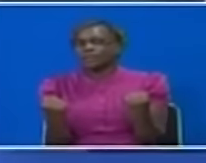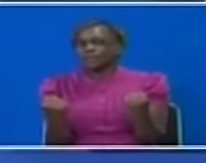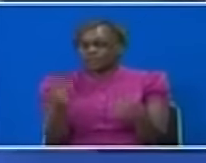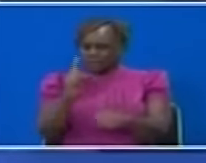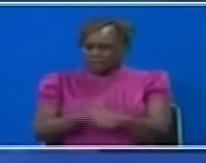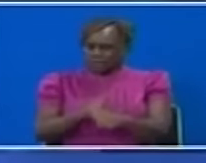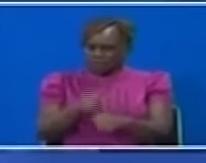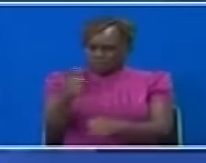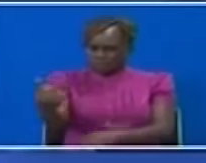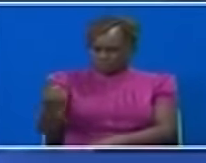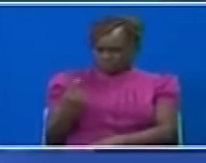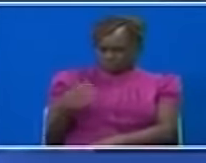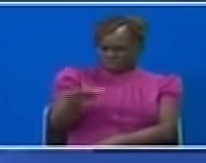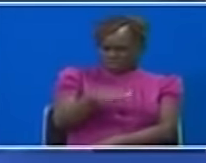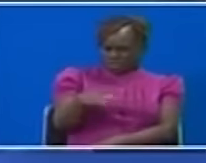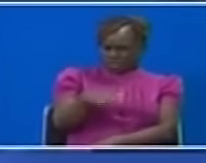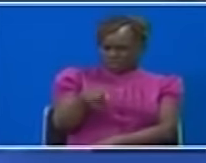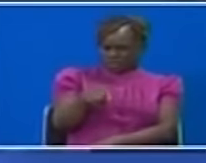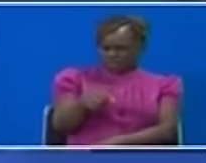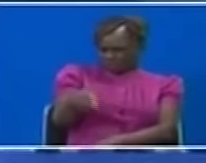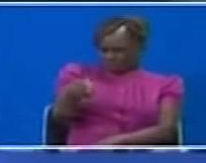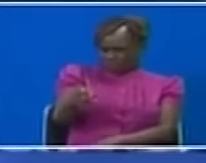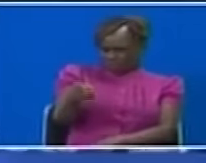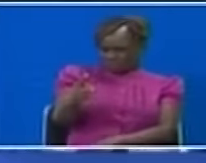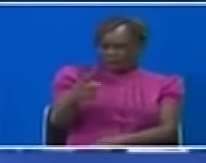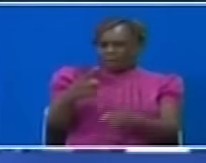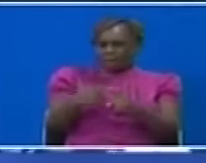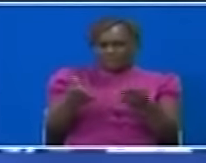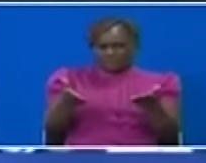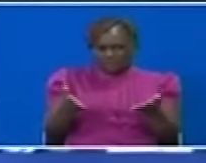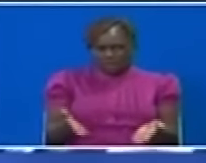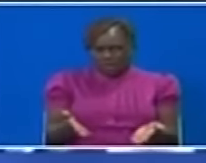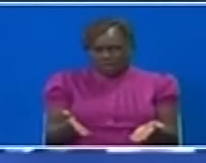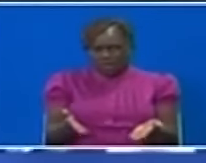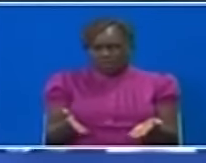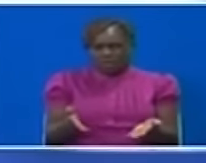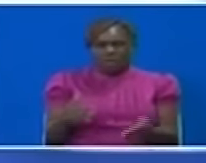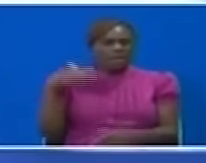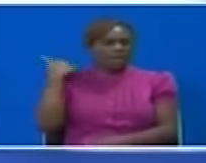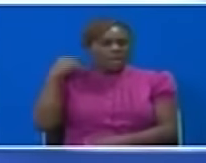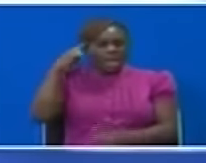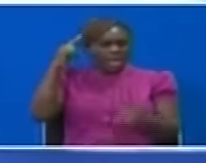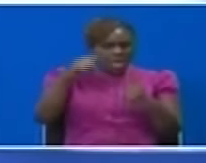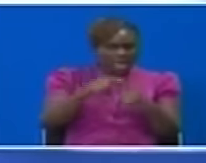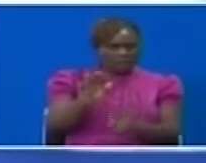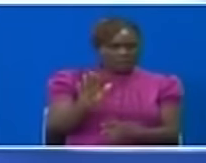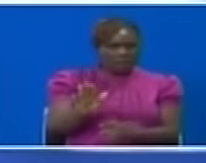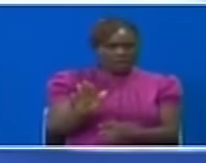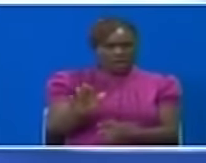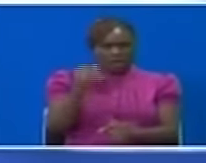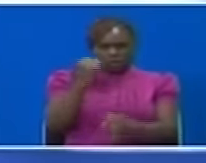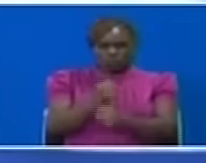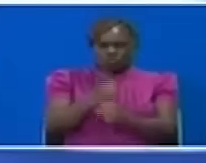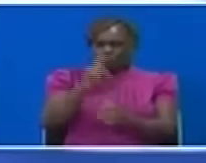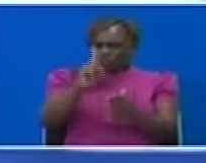he was approaching that area, he was shot at. But now it is imagined that his criminal intent had almost everything to do with